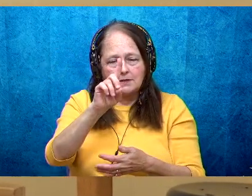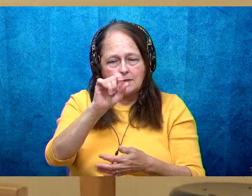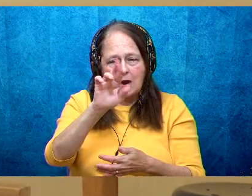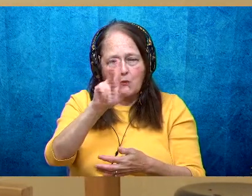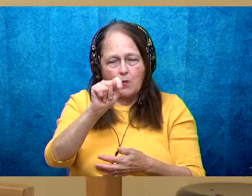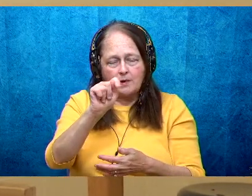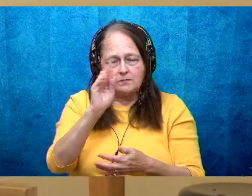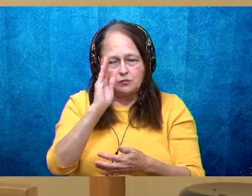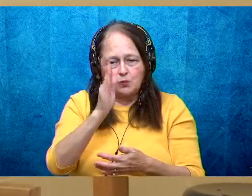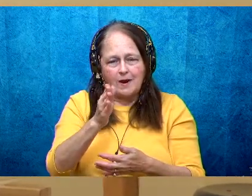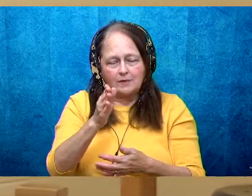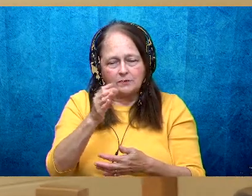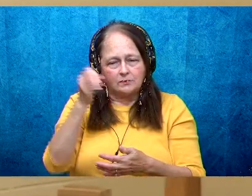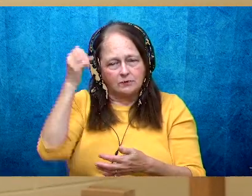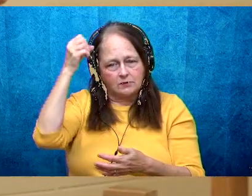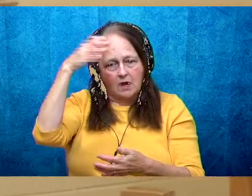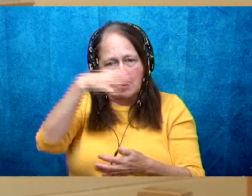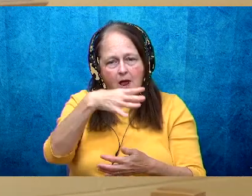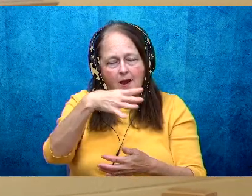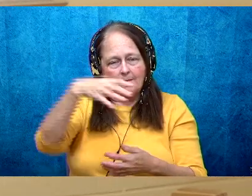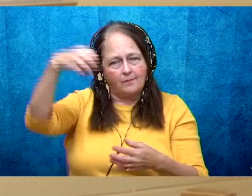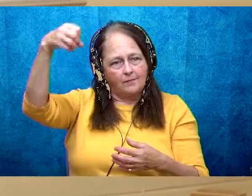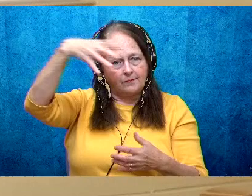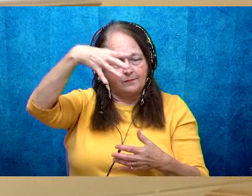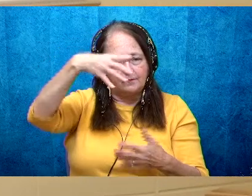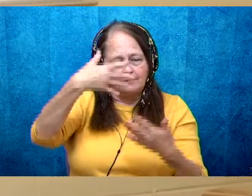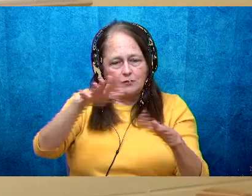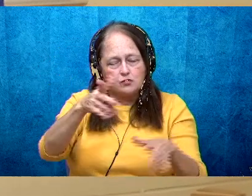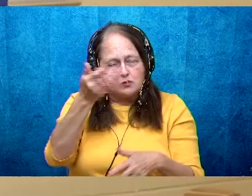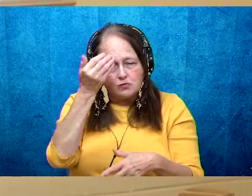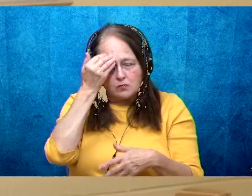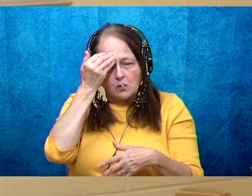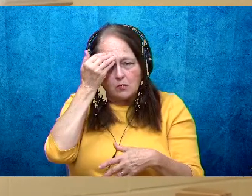when you think about it, this is something that I'm pretty sure you already know.